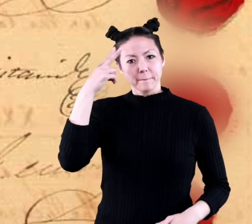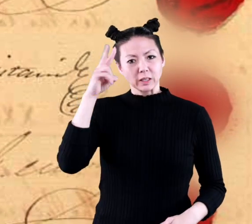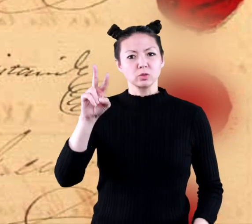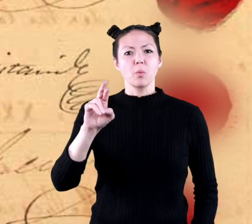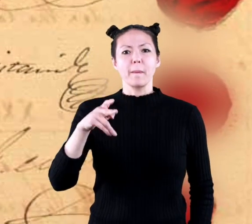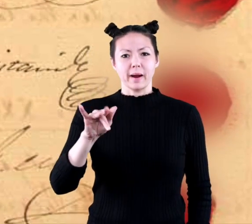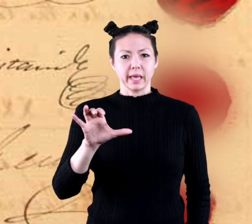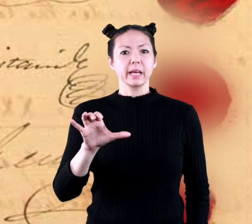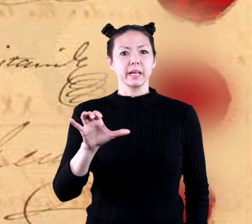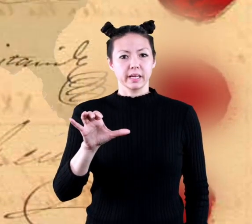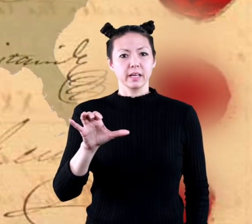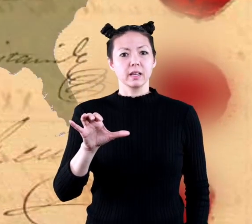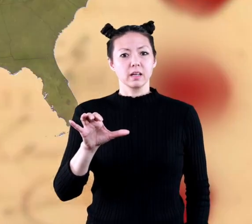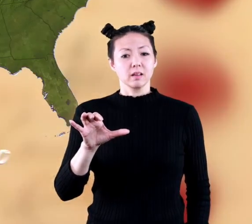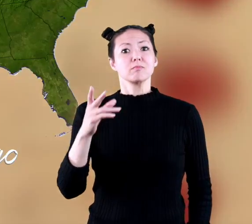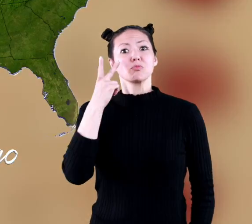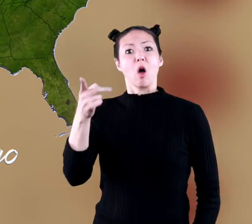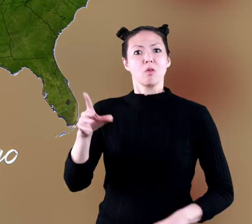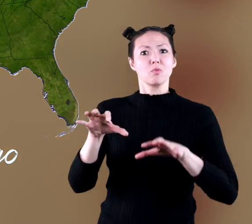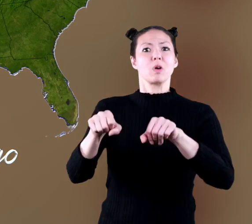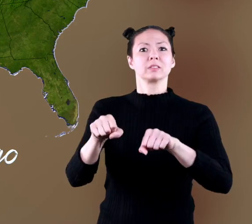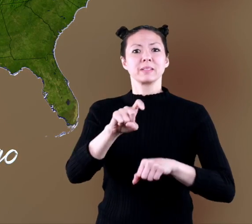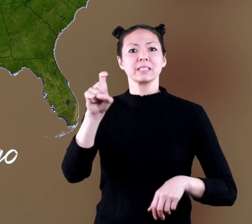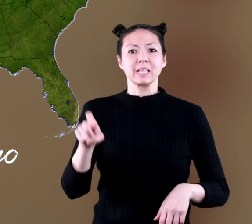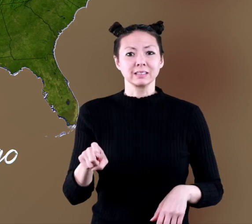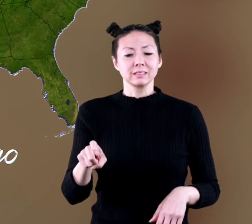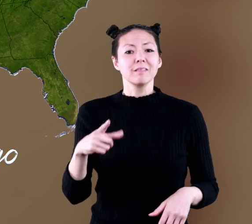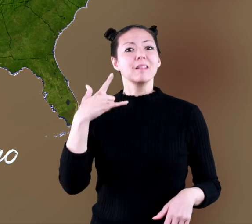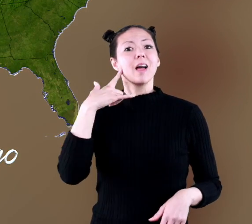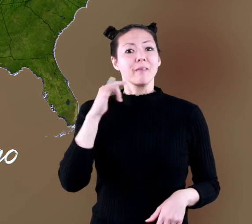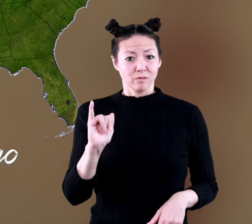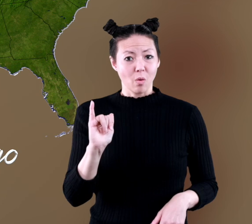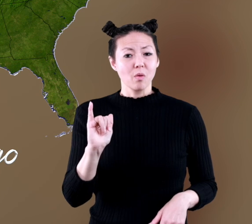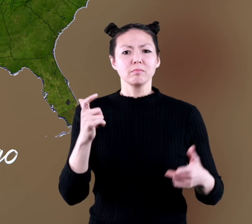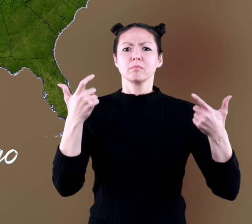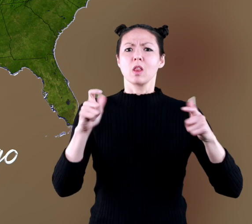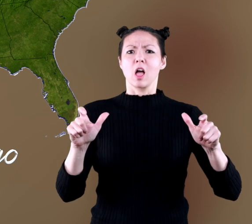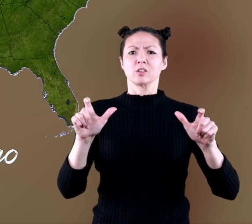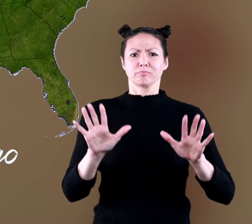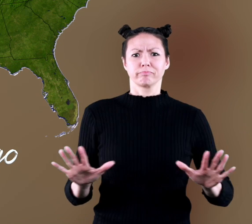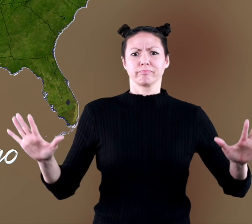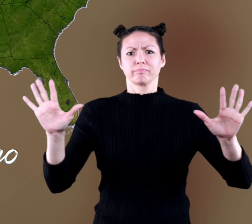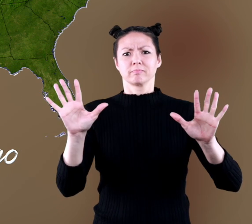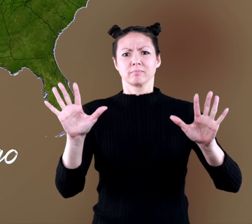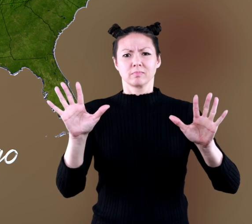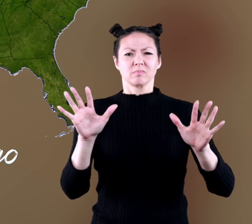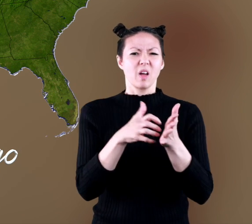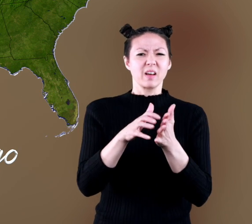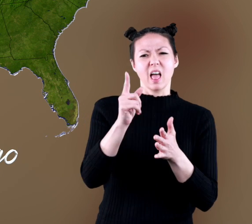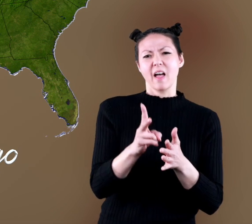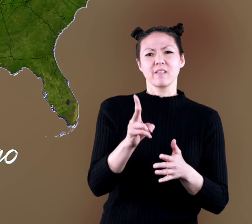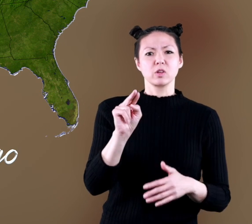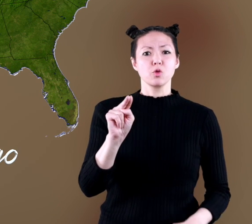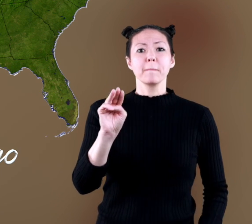the Mexican Republic, saw the acquisition of Texas, California, and a large area comprising roughly half